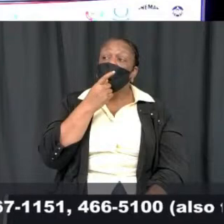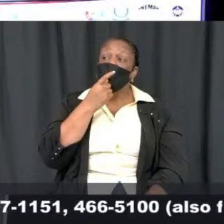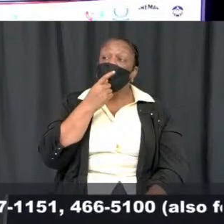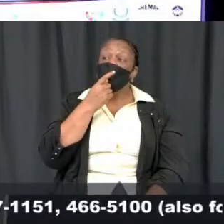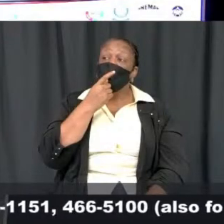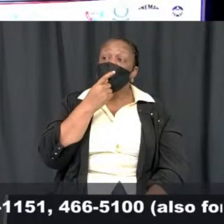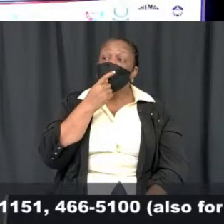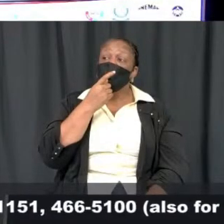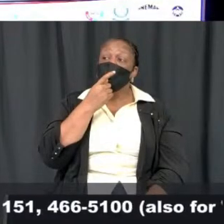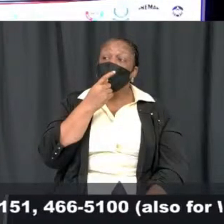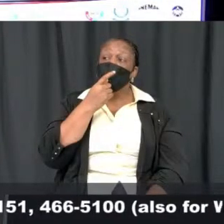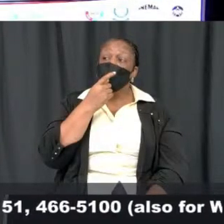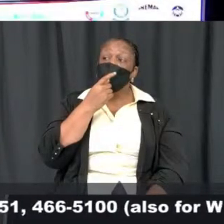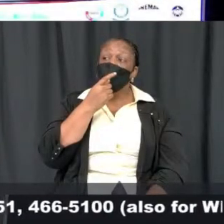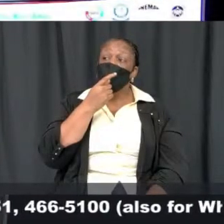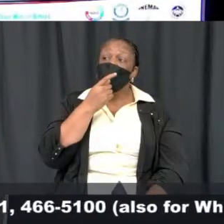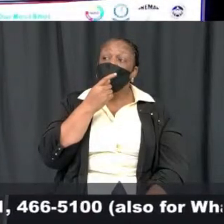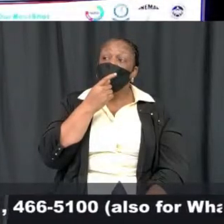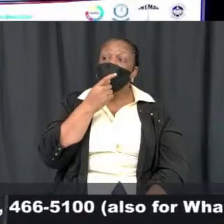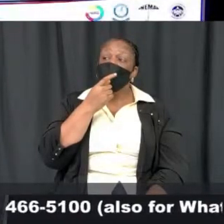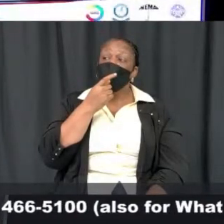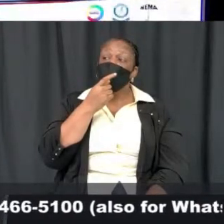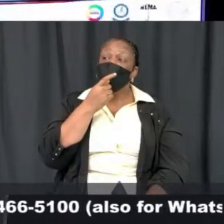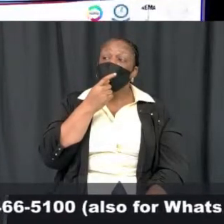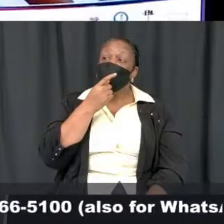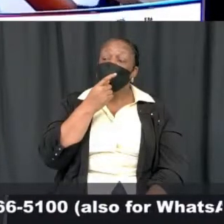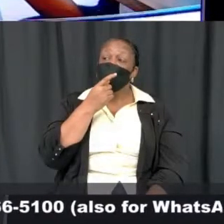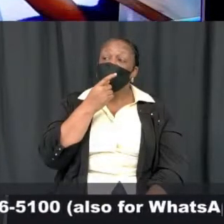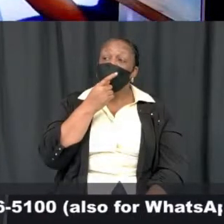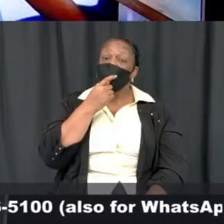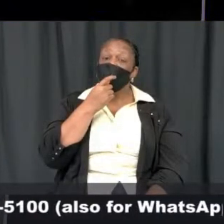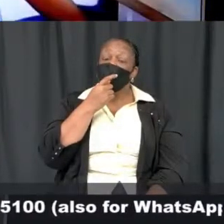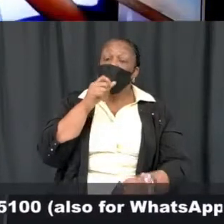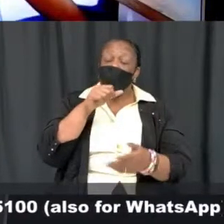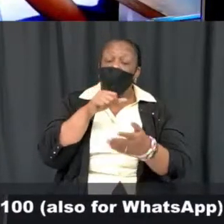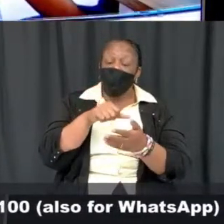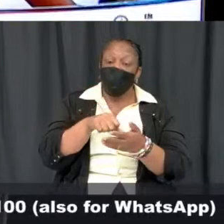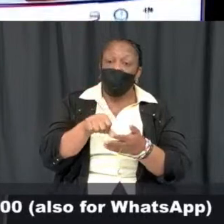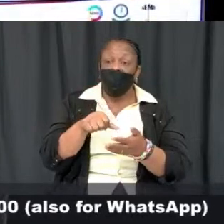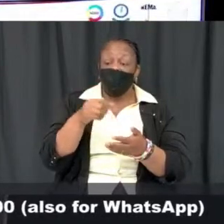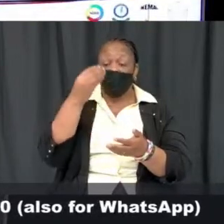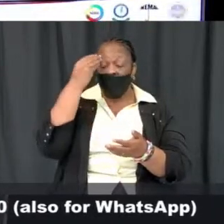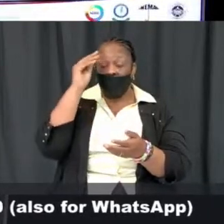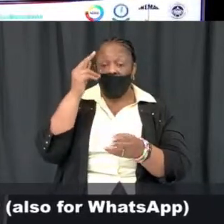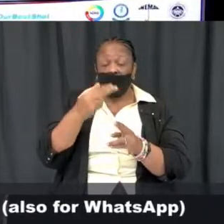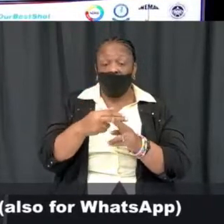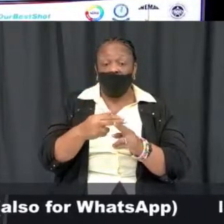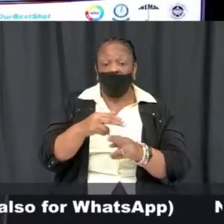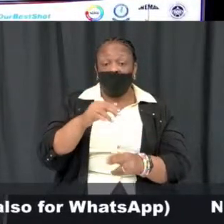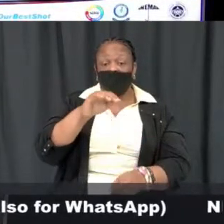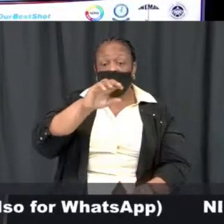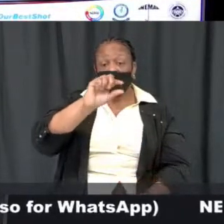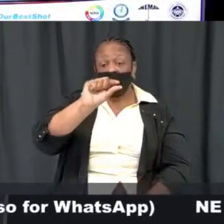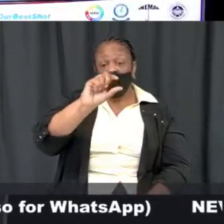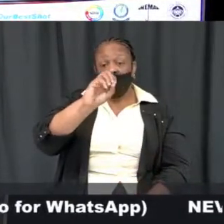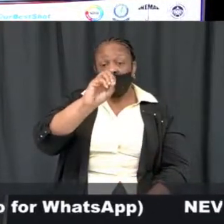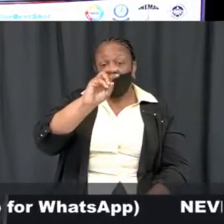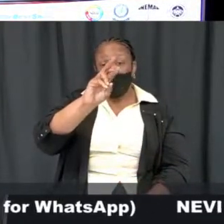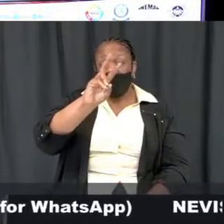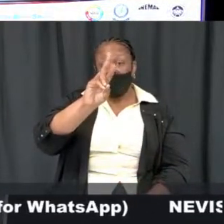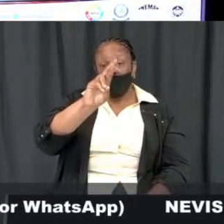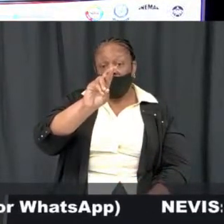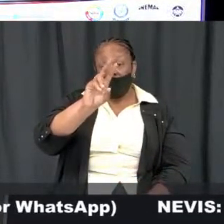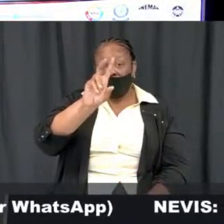have grown to know and love. Mr. Gordon is the person responsible for collecting these funds, and